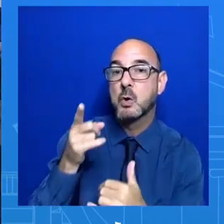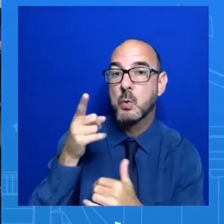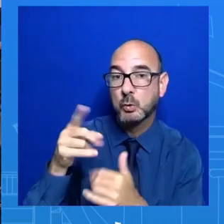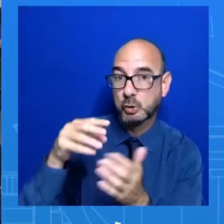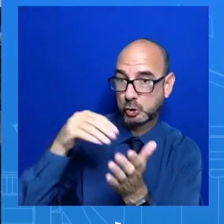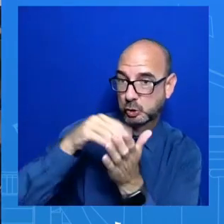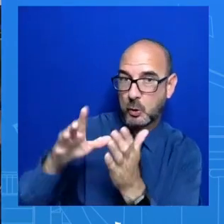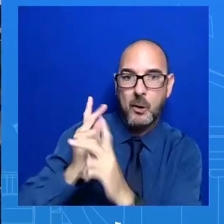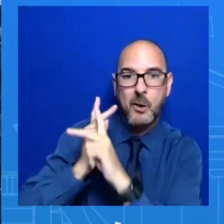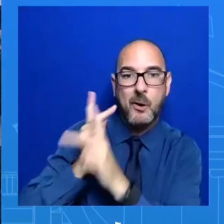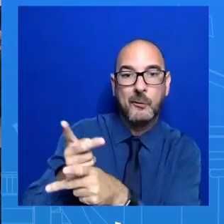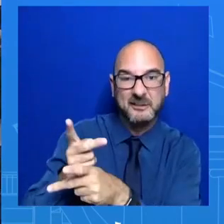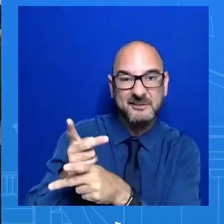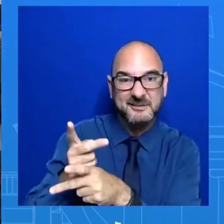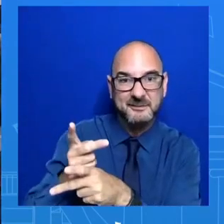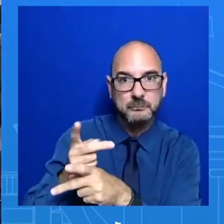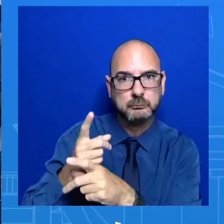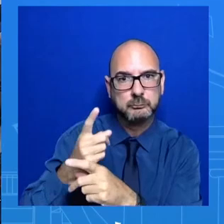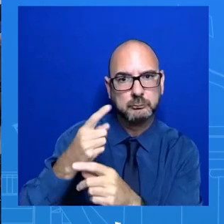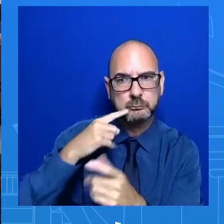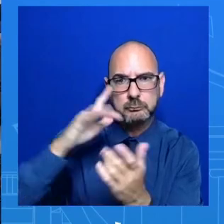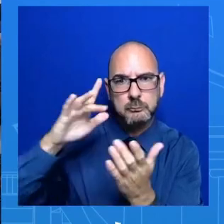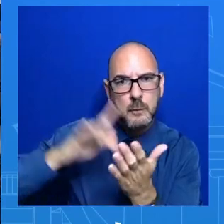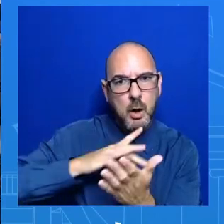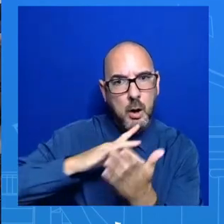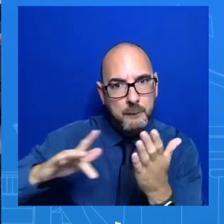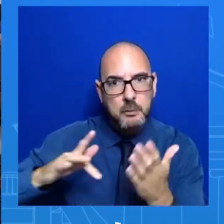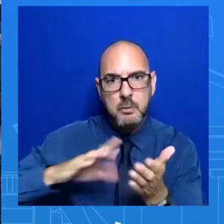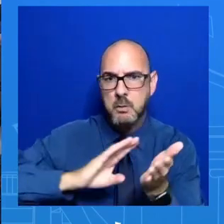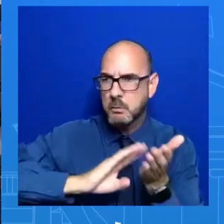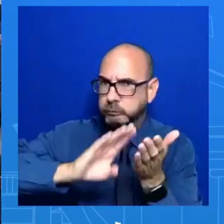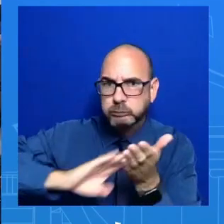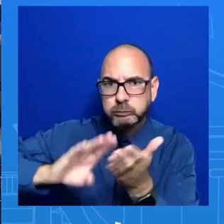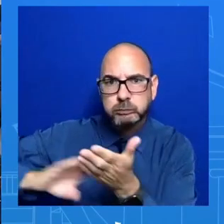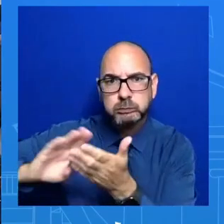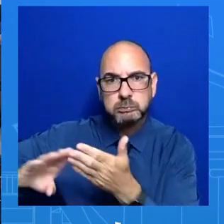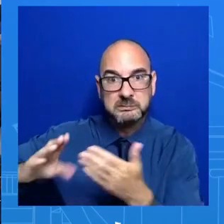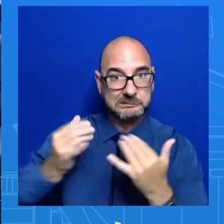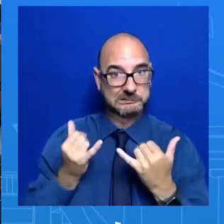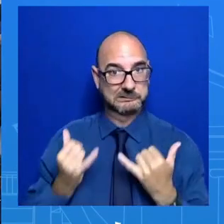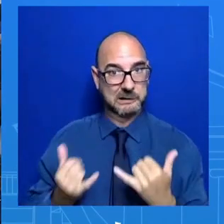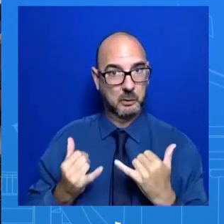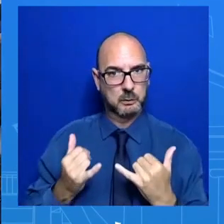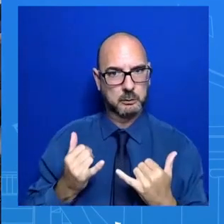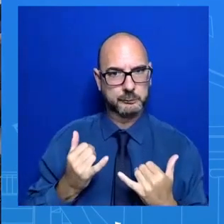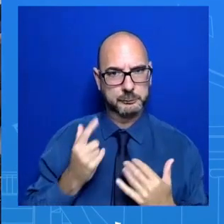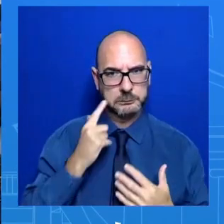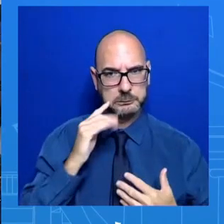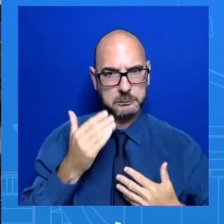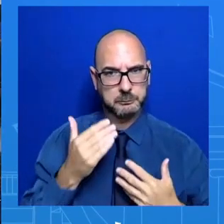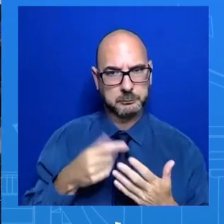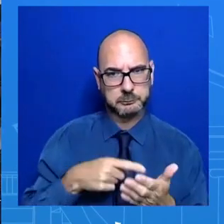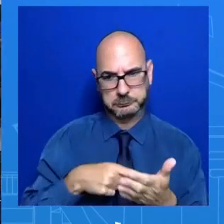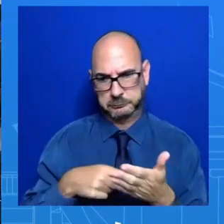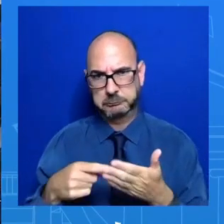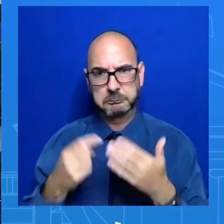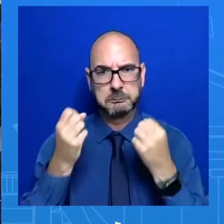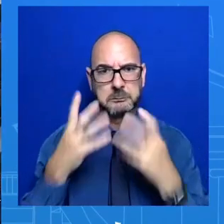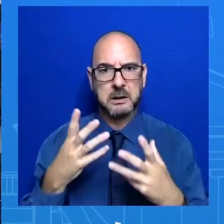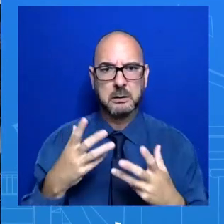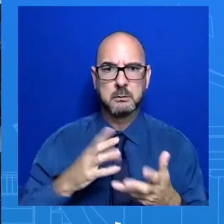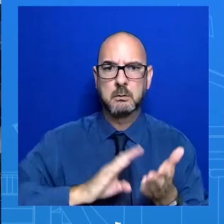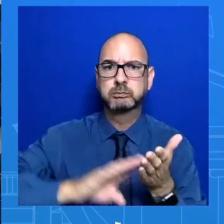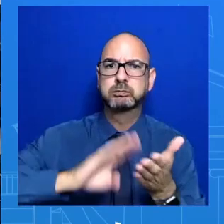total 4.75 million Americans now. I think it's 160,000. This latest run by Johnson, the Republican House Speaker, today described this